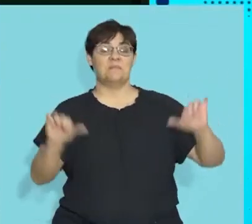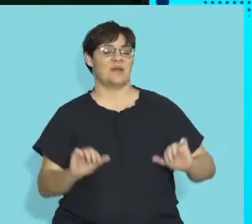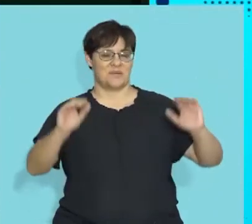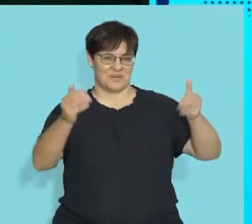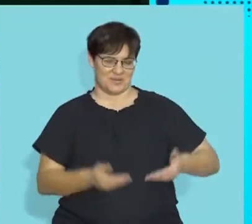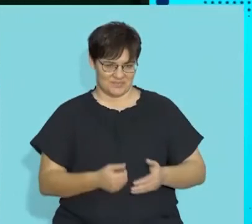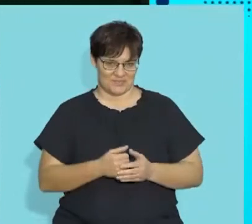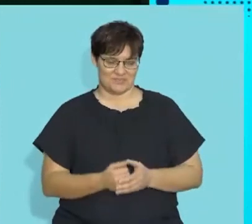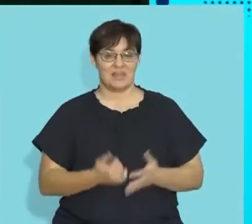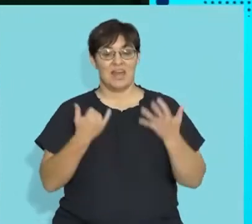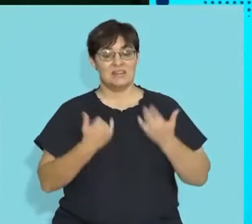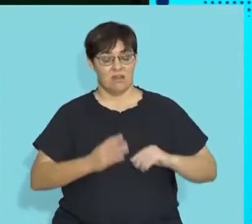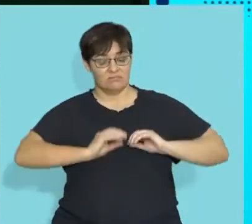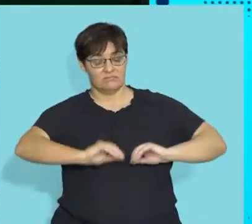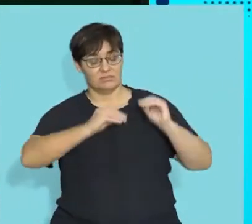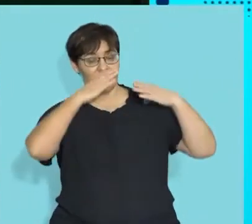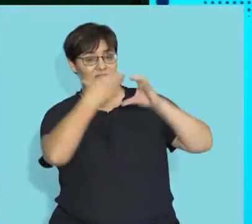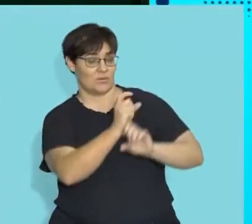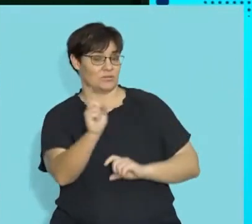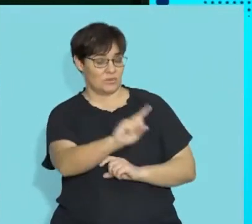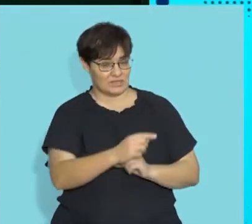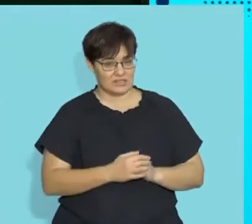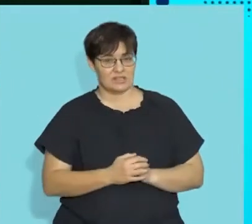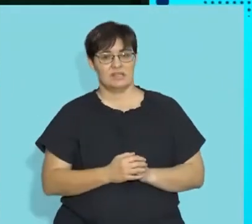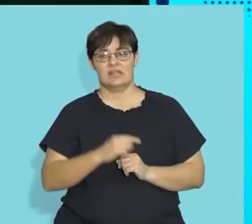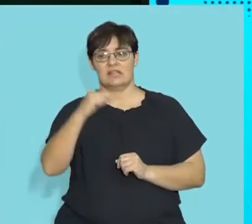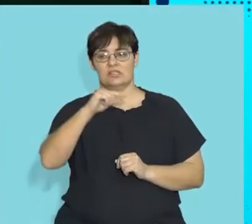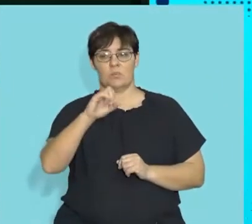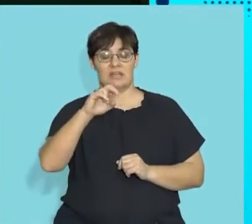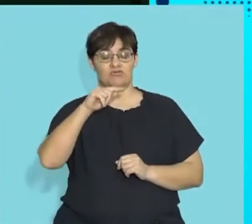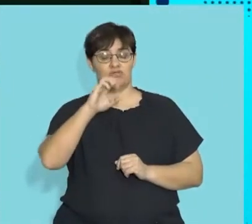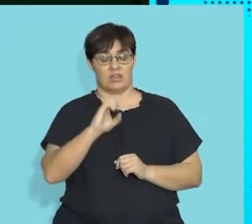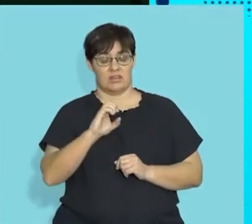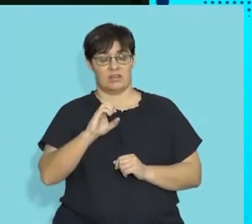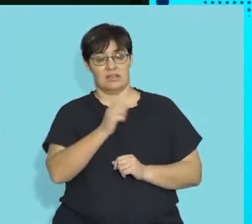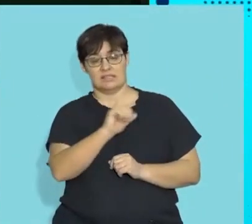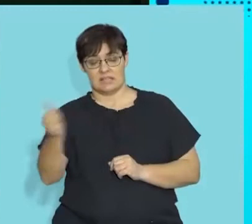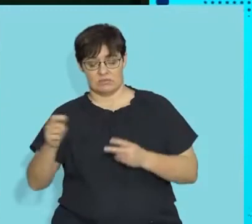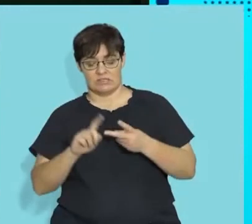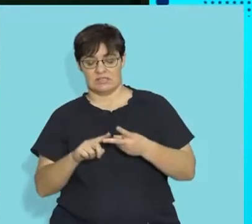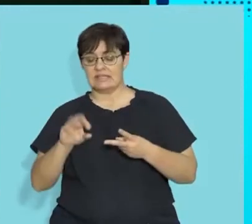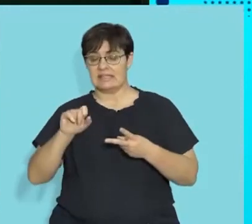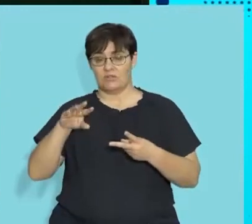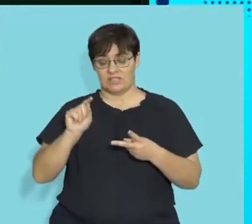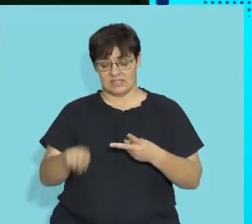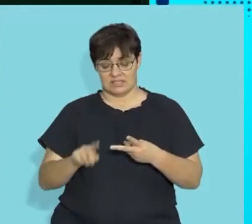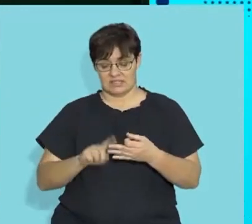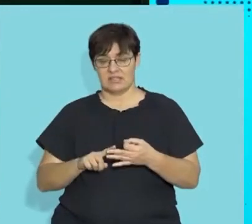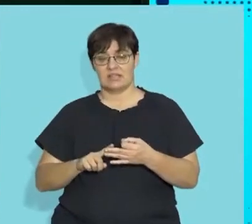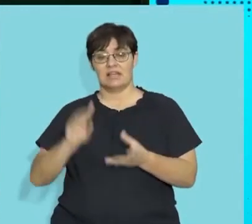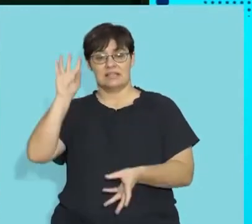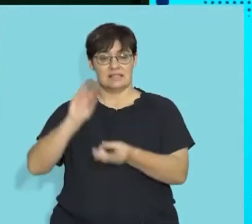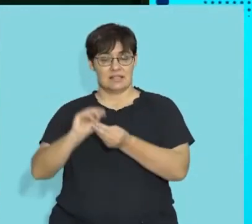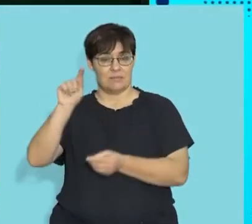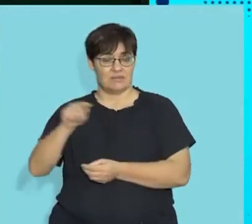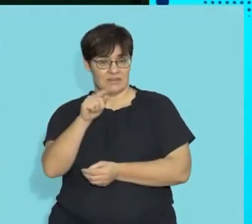Welcome back, everyone. In this portion of the lesson, we're going to be looking at geometric sequences, geometric series, the sum